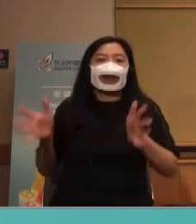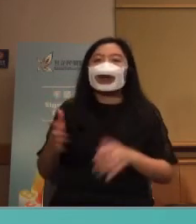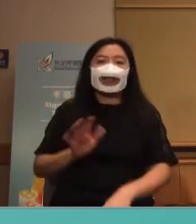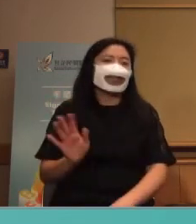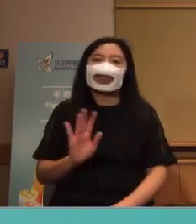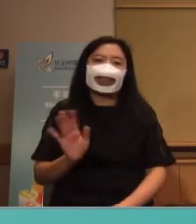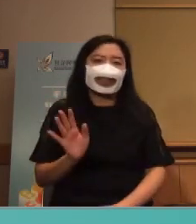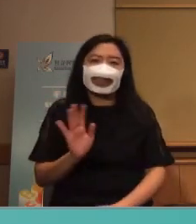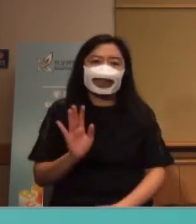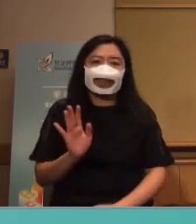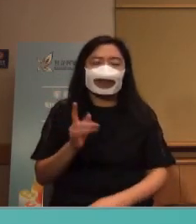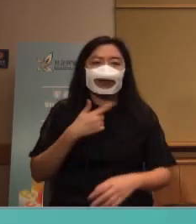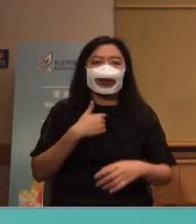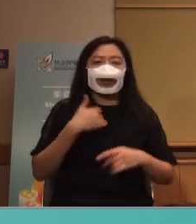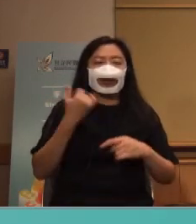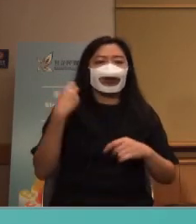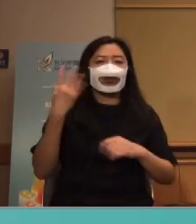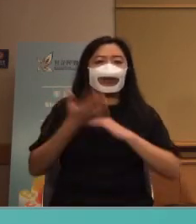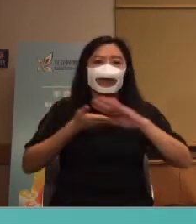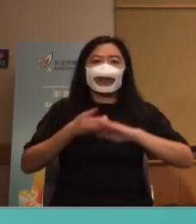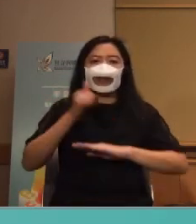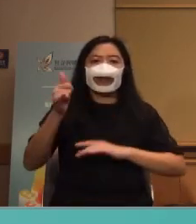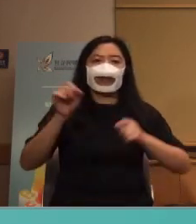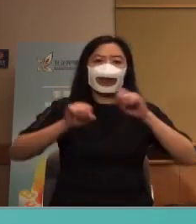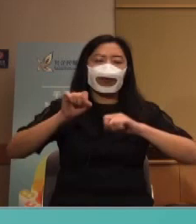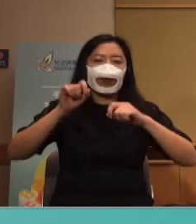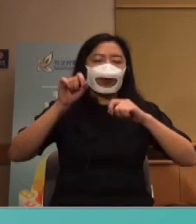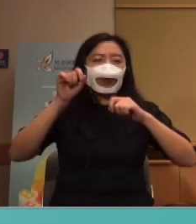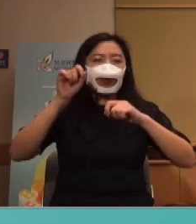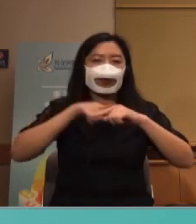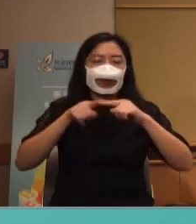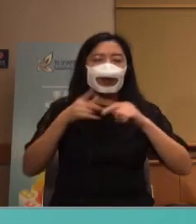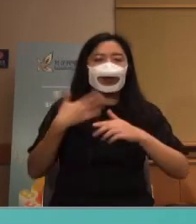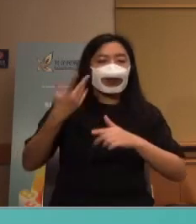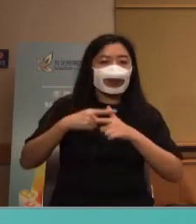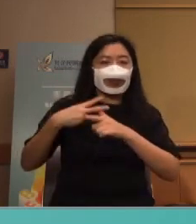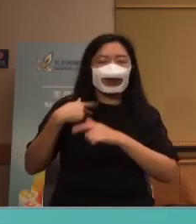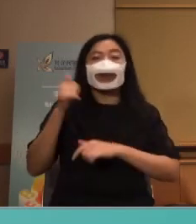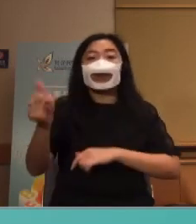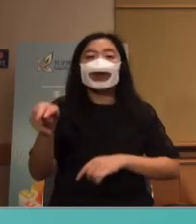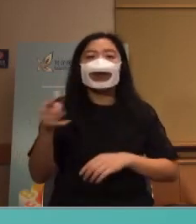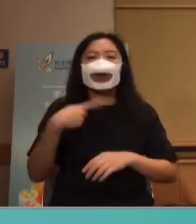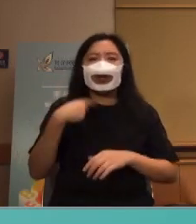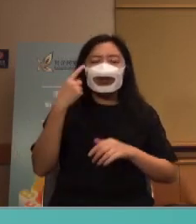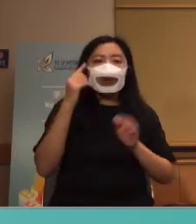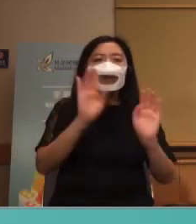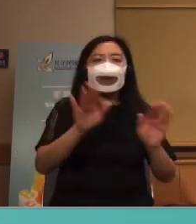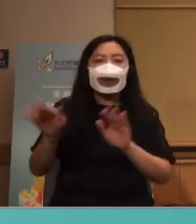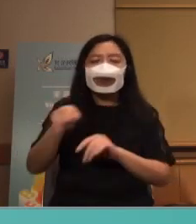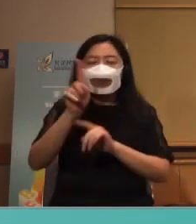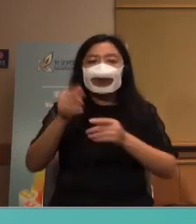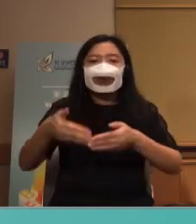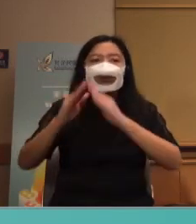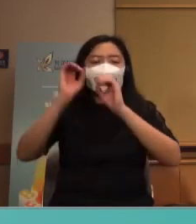Kong UST, I think this was a couple months ago, is I really want to empower founders that do not have the